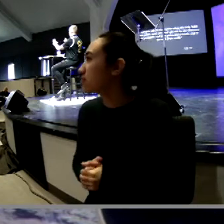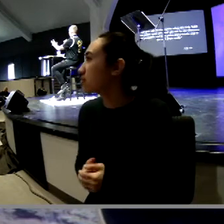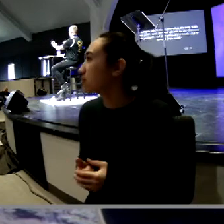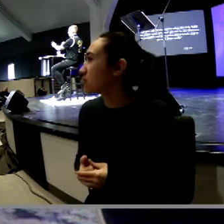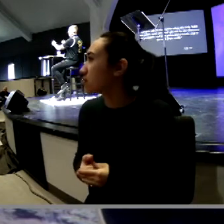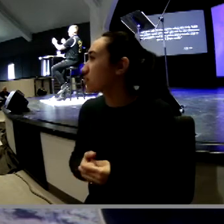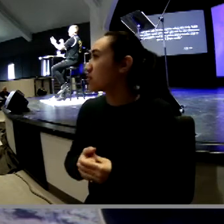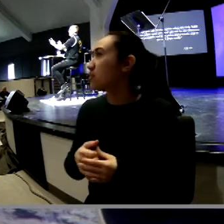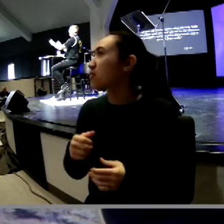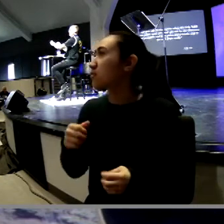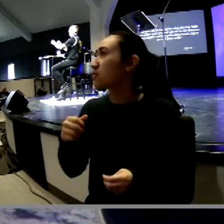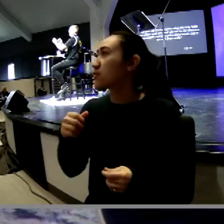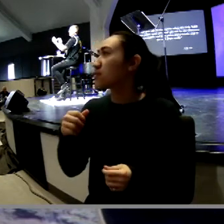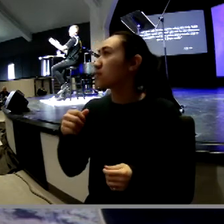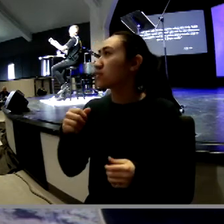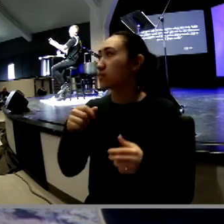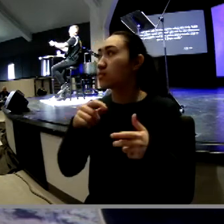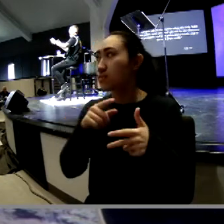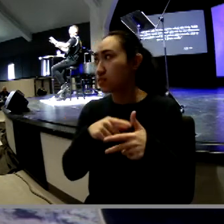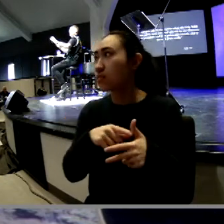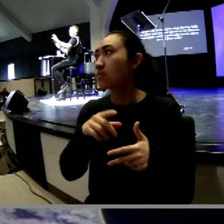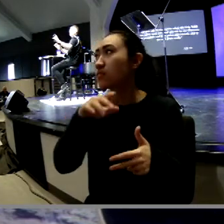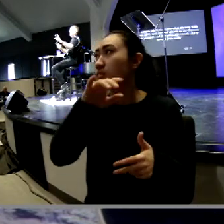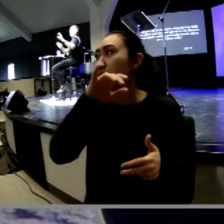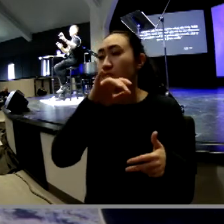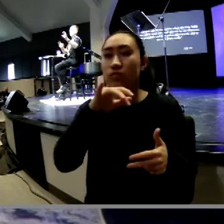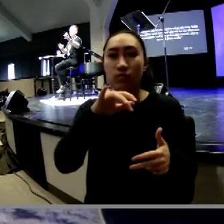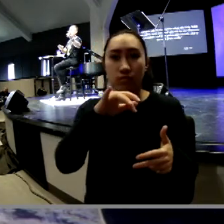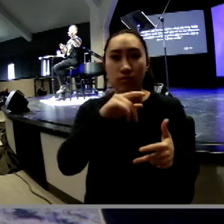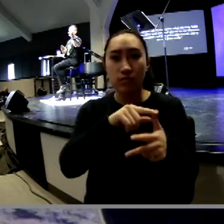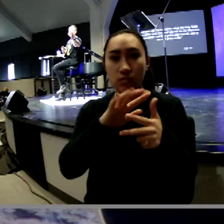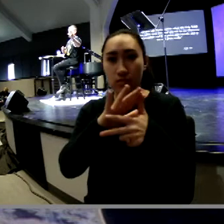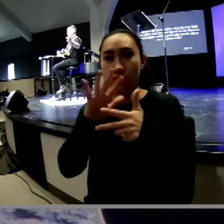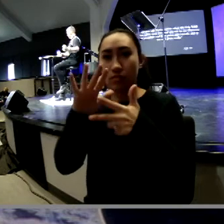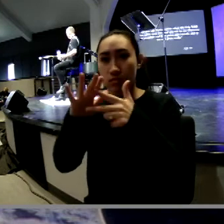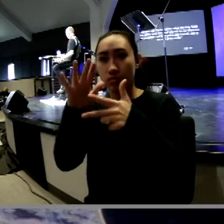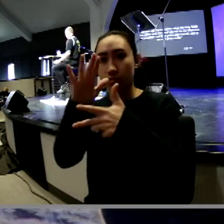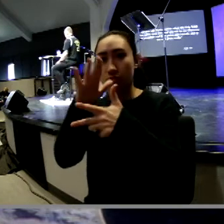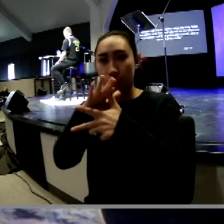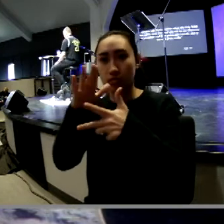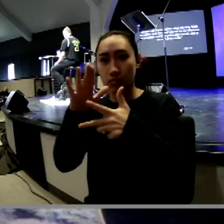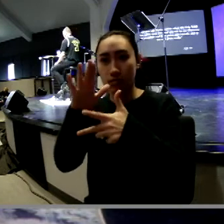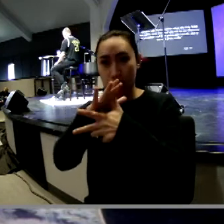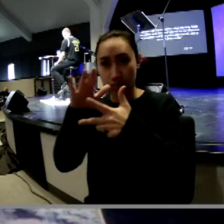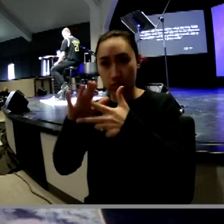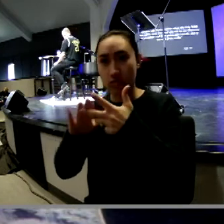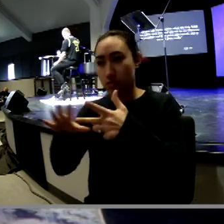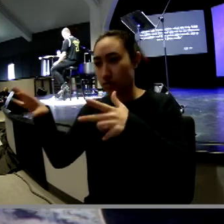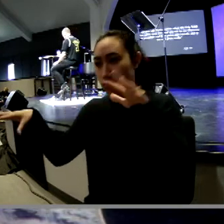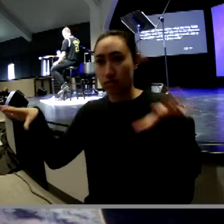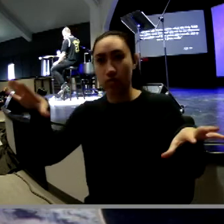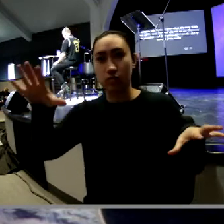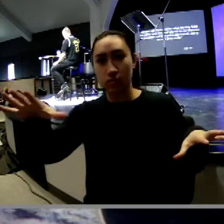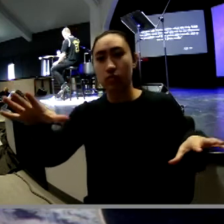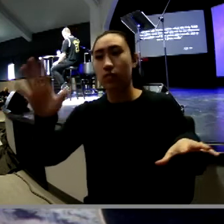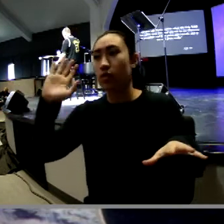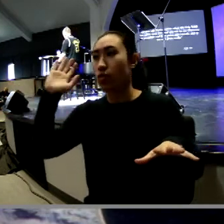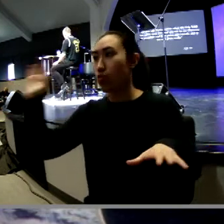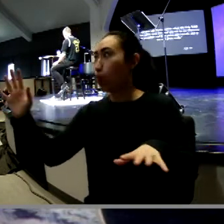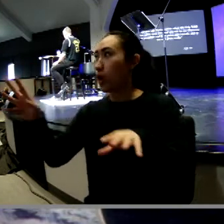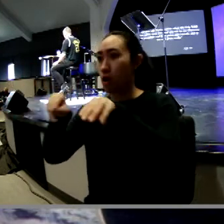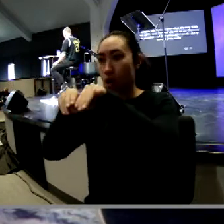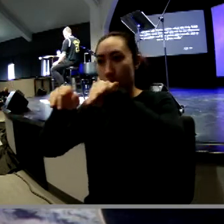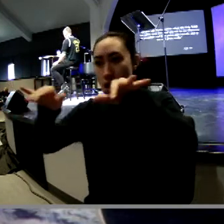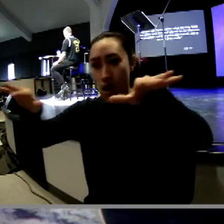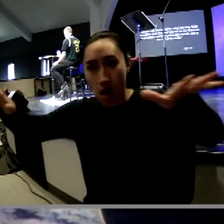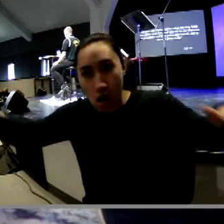Acts 1:8, Jerusalem, Judea, Samaria, and to the ends of the earth. Okay? Not one or the